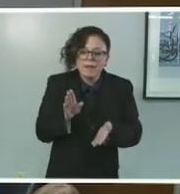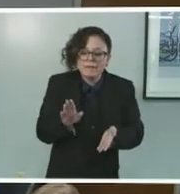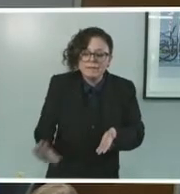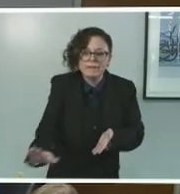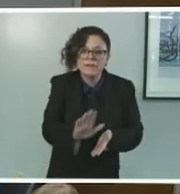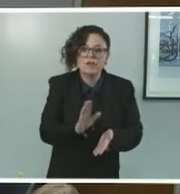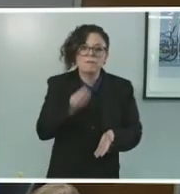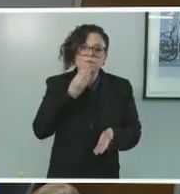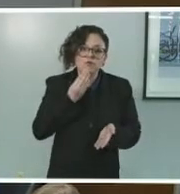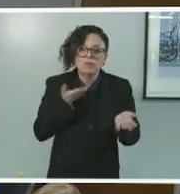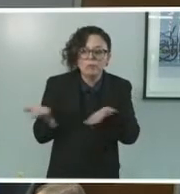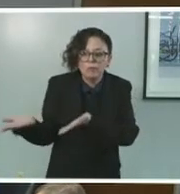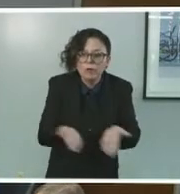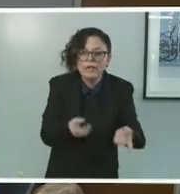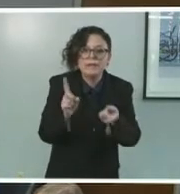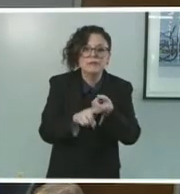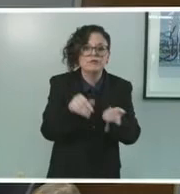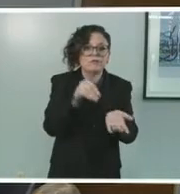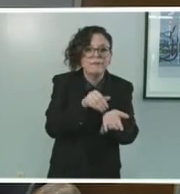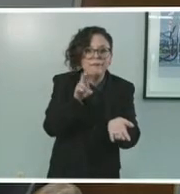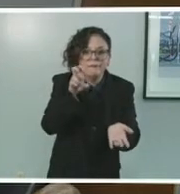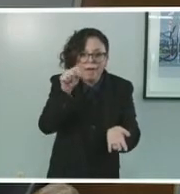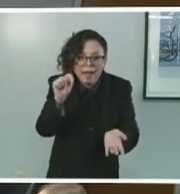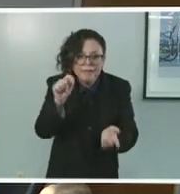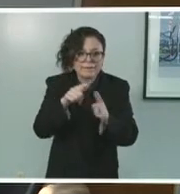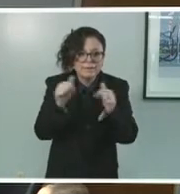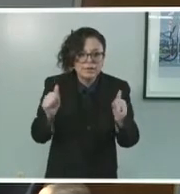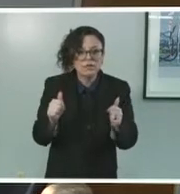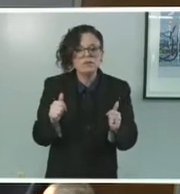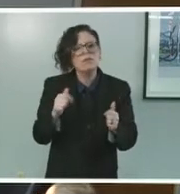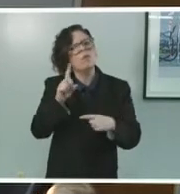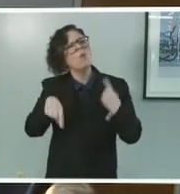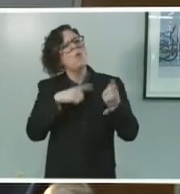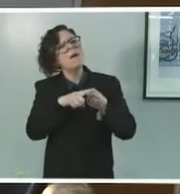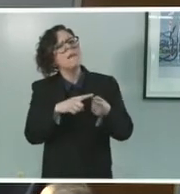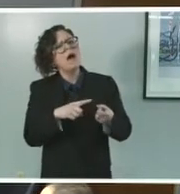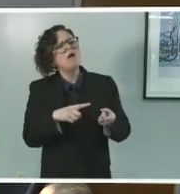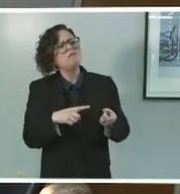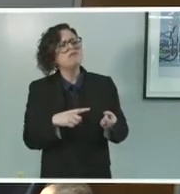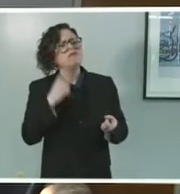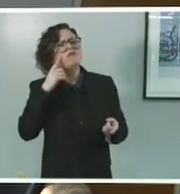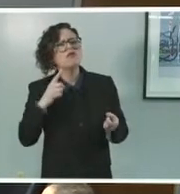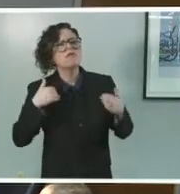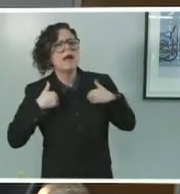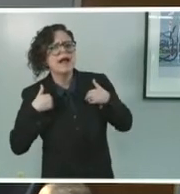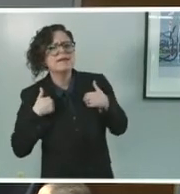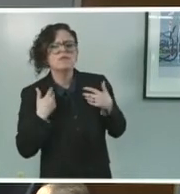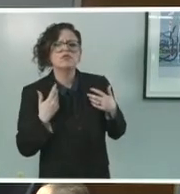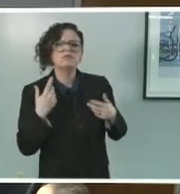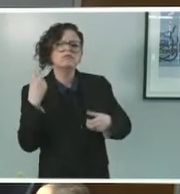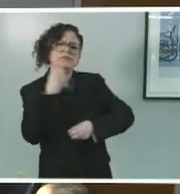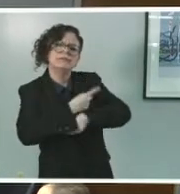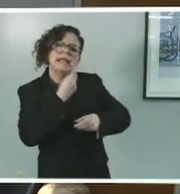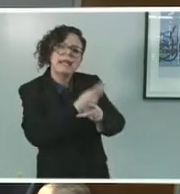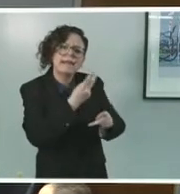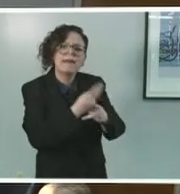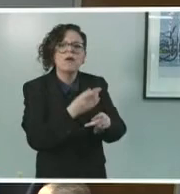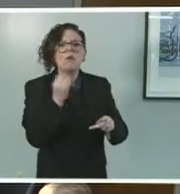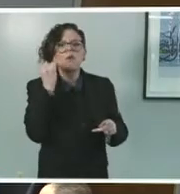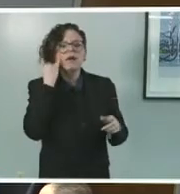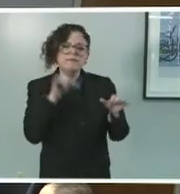question then begs, what about pet-related businesses, boarding or pet, daycare facilities, that sort of